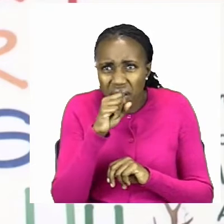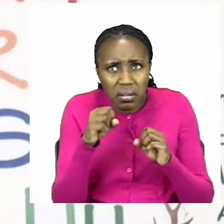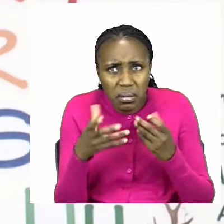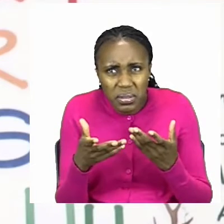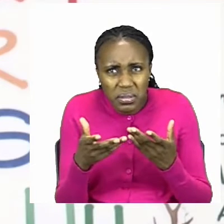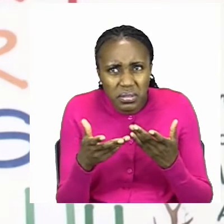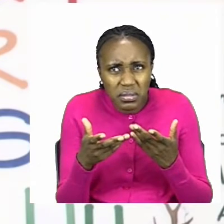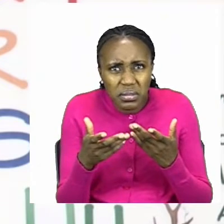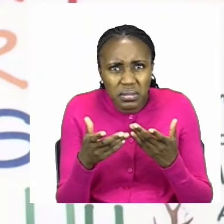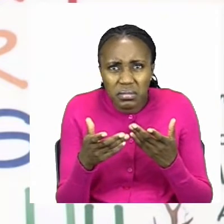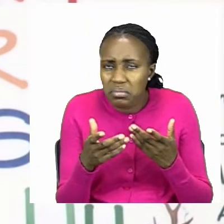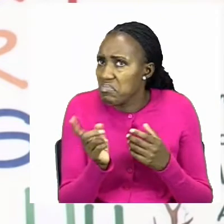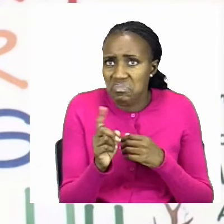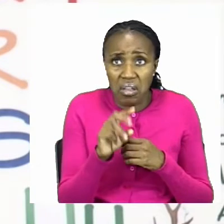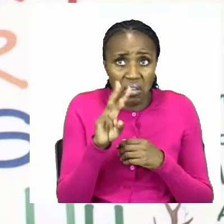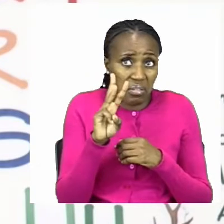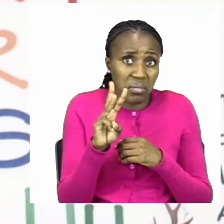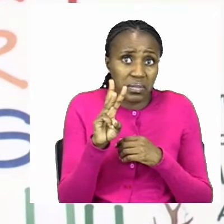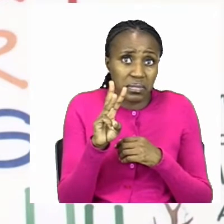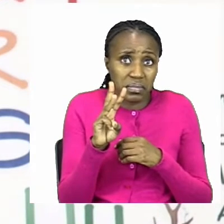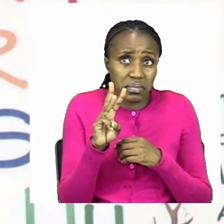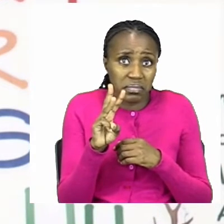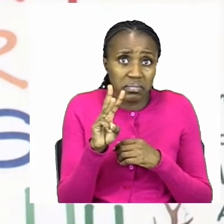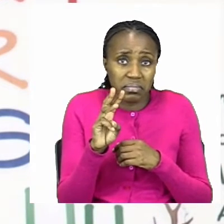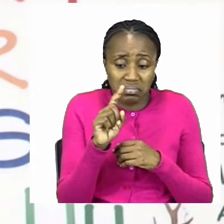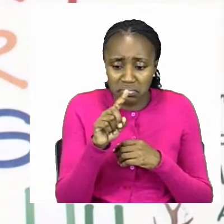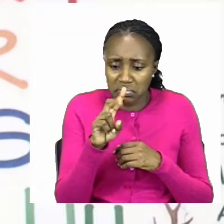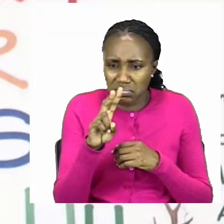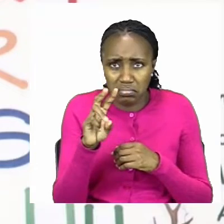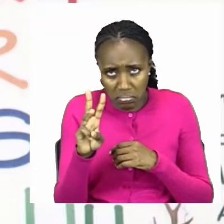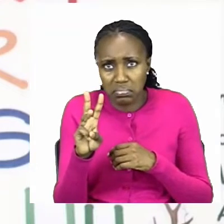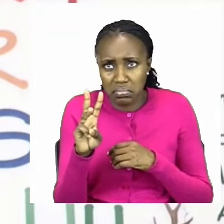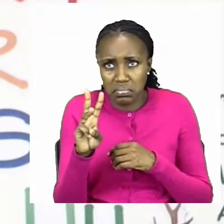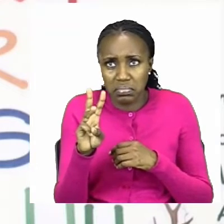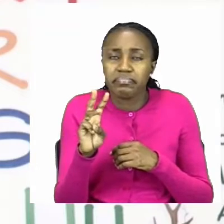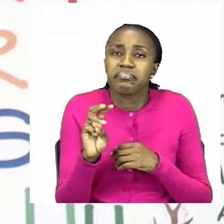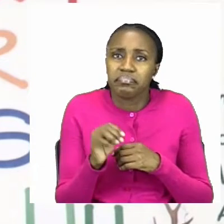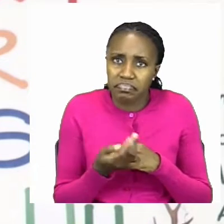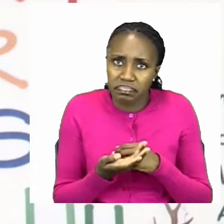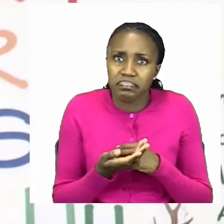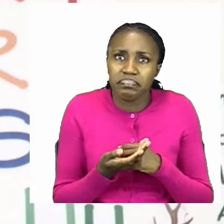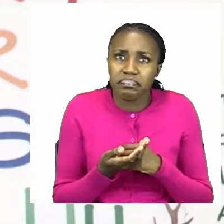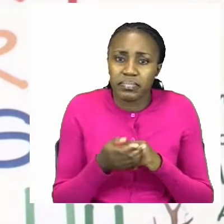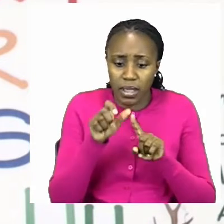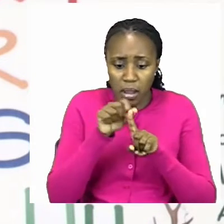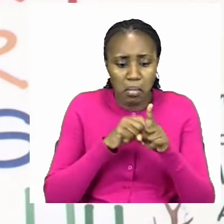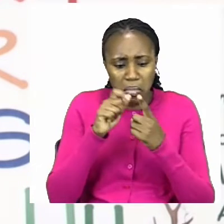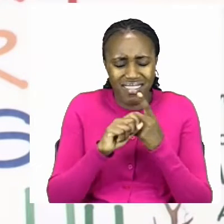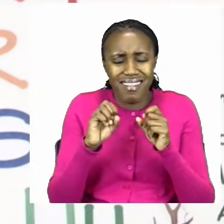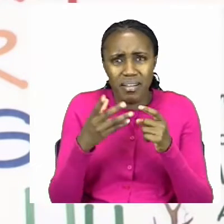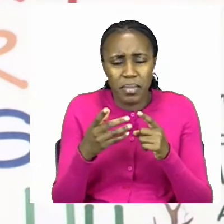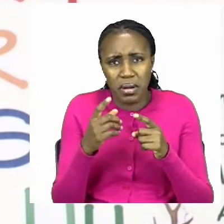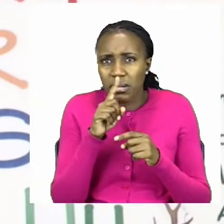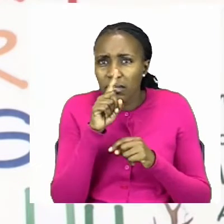orange? No, we have 1, 2, 3 oranges. How many